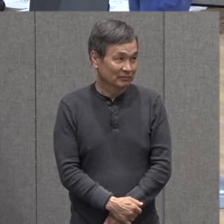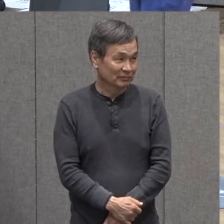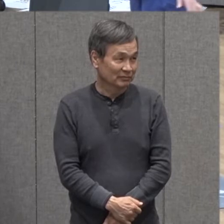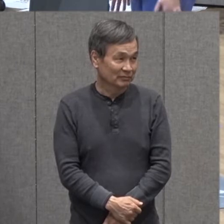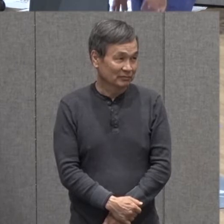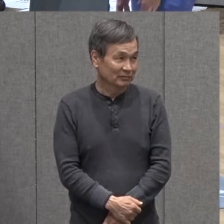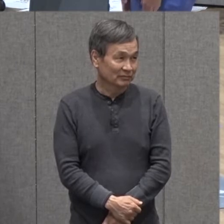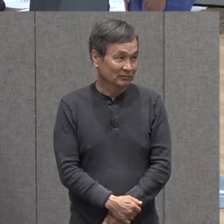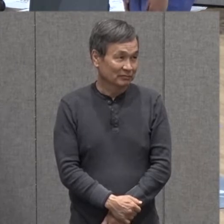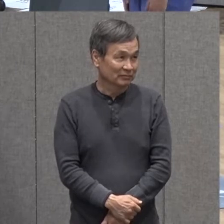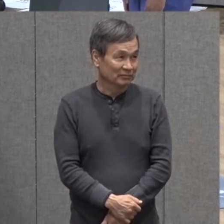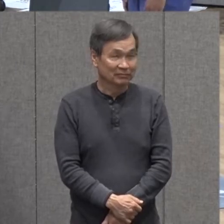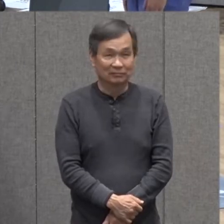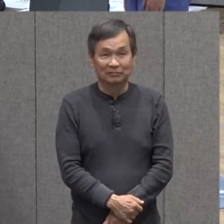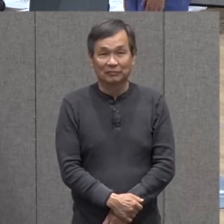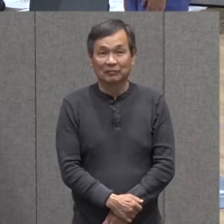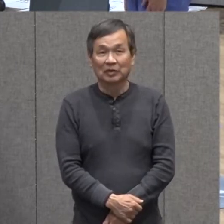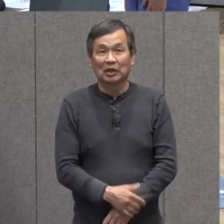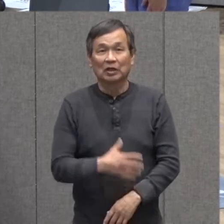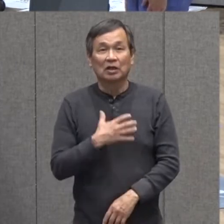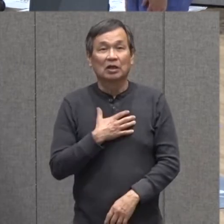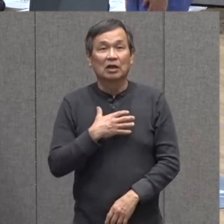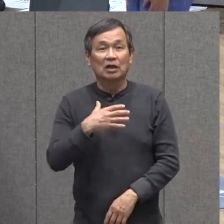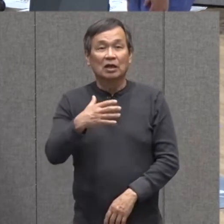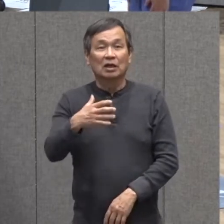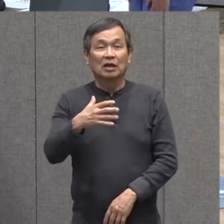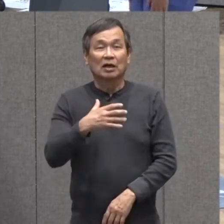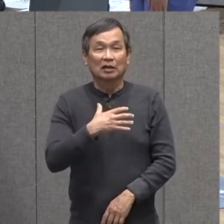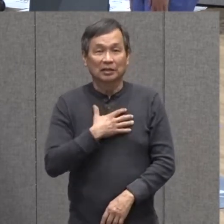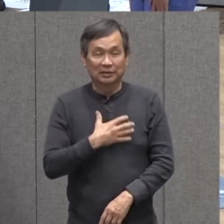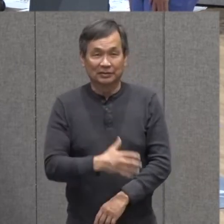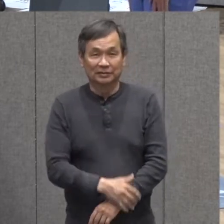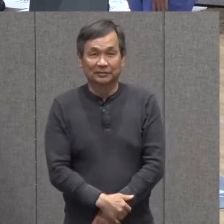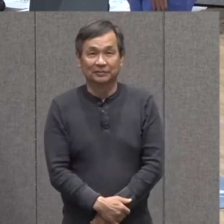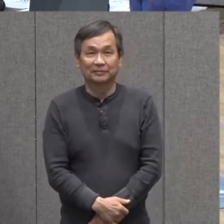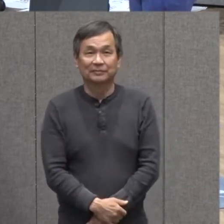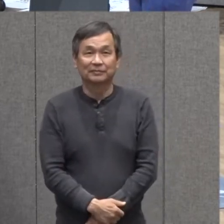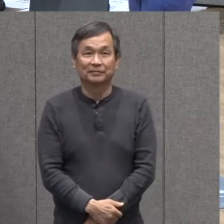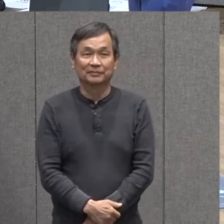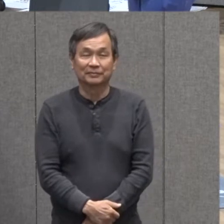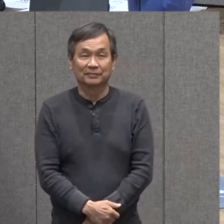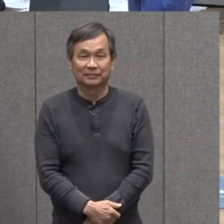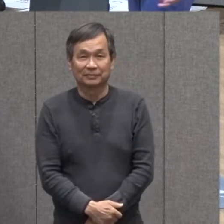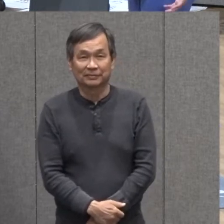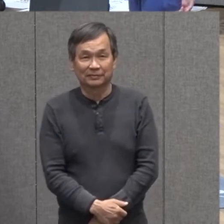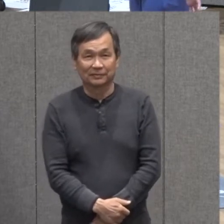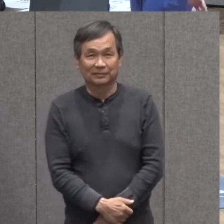luego hacia arriba. Take a deep breath. Respira profundamente.